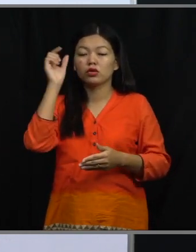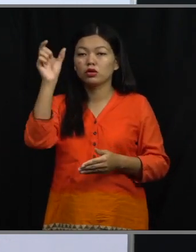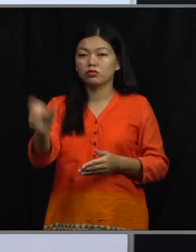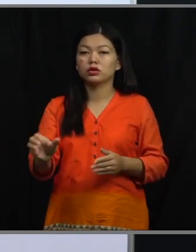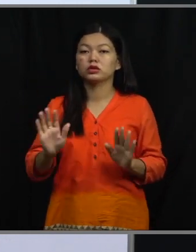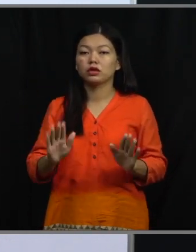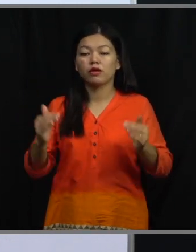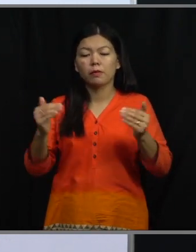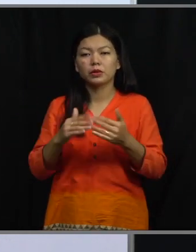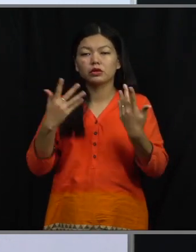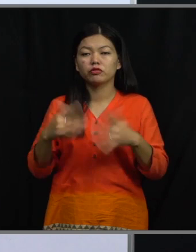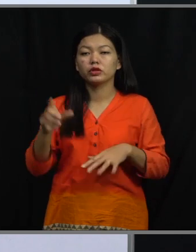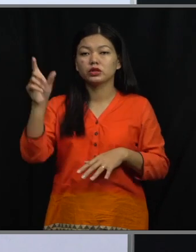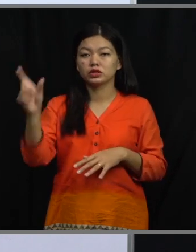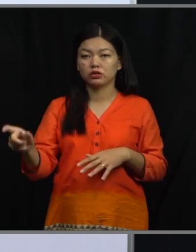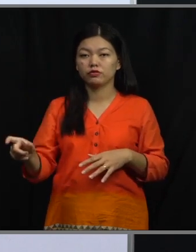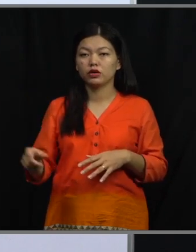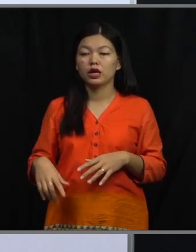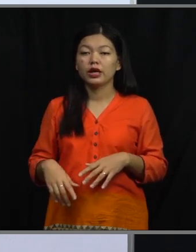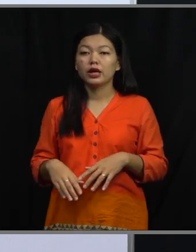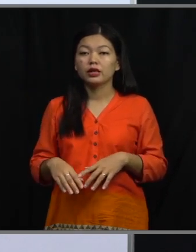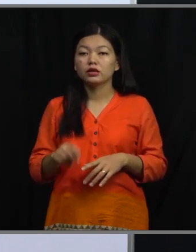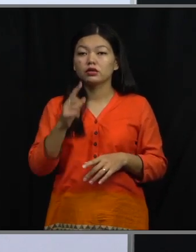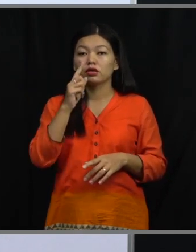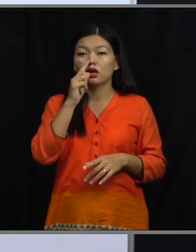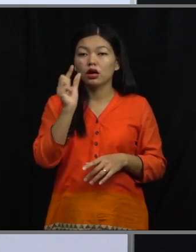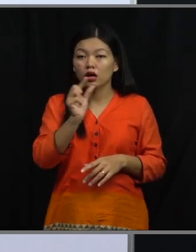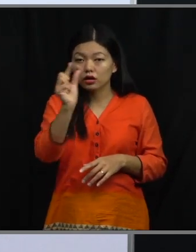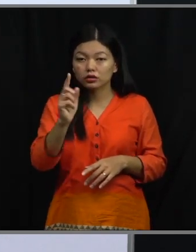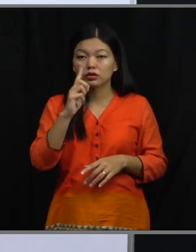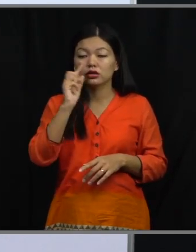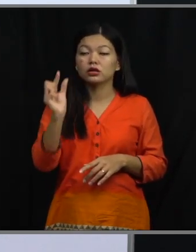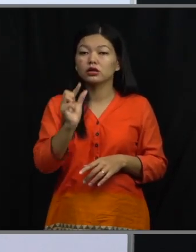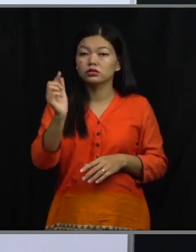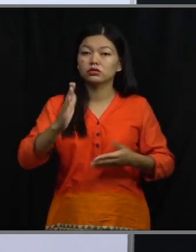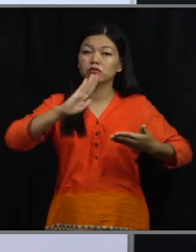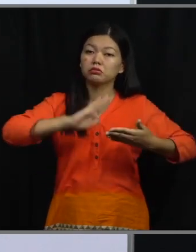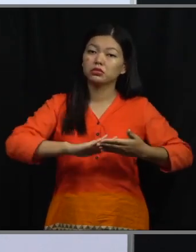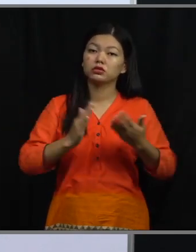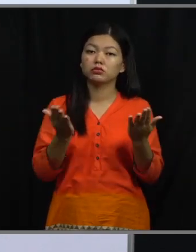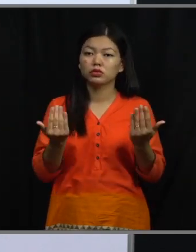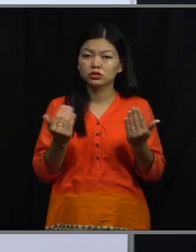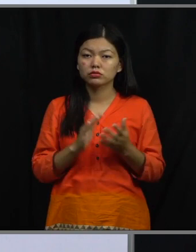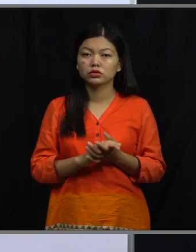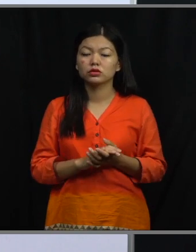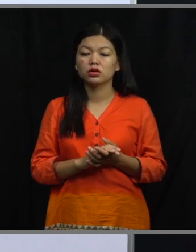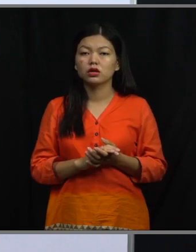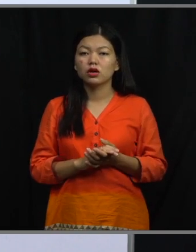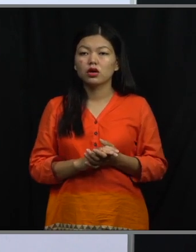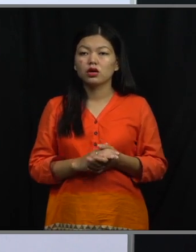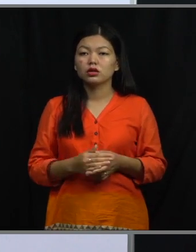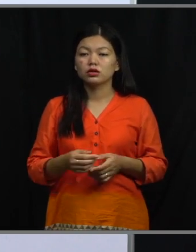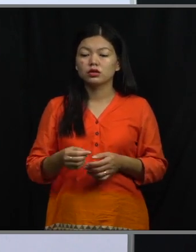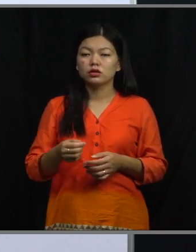marriage is also allowed in this particular system. Okay, and since they know each other so much,